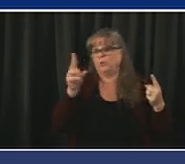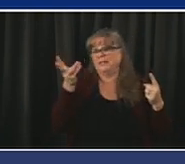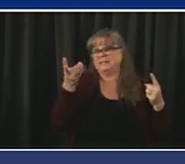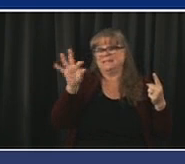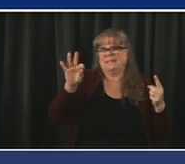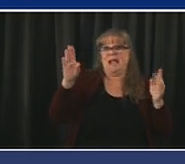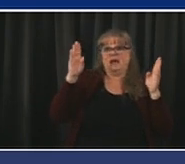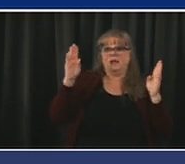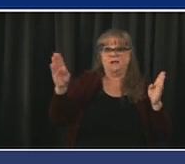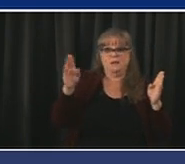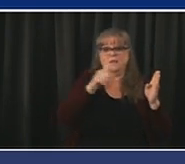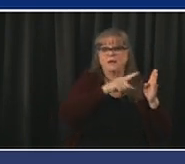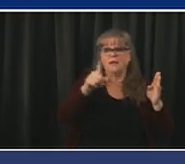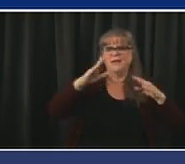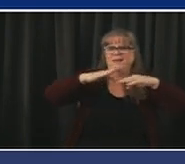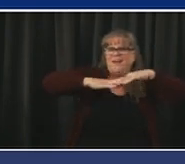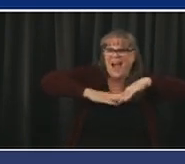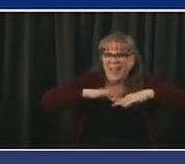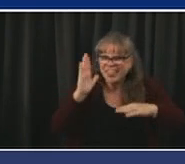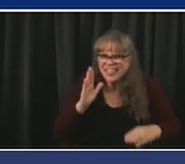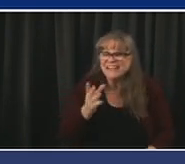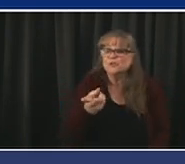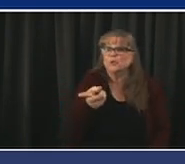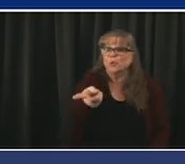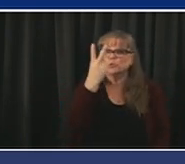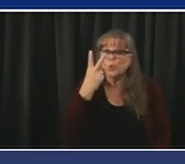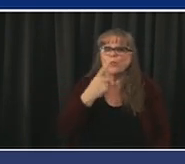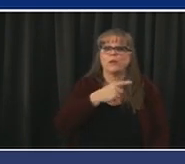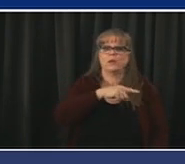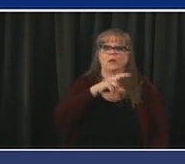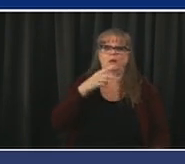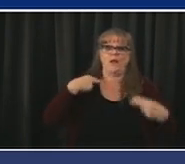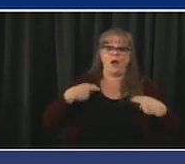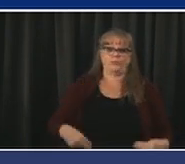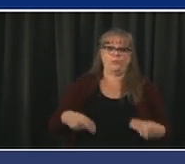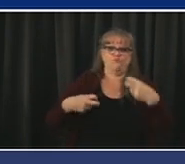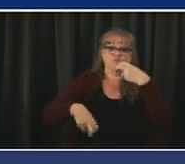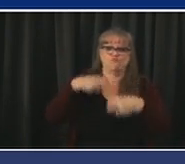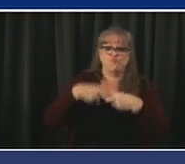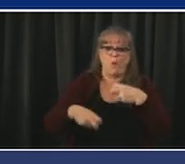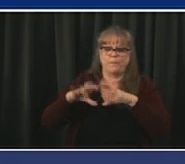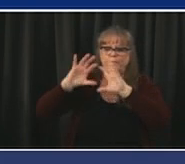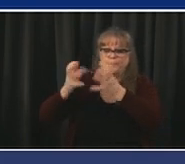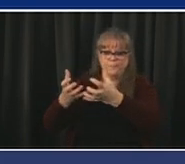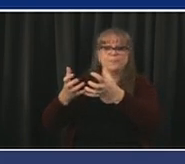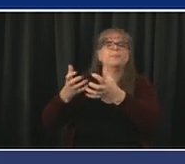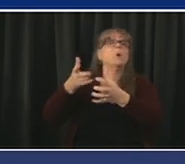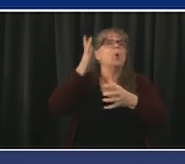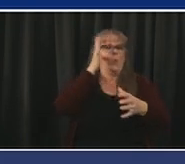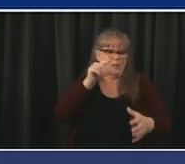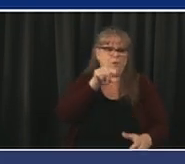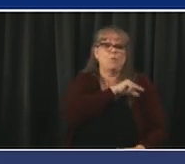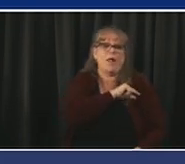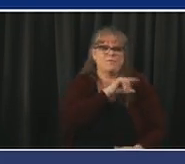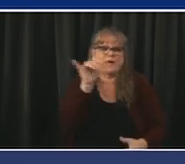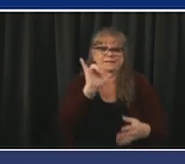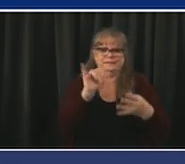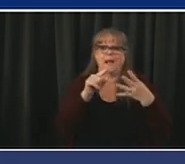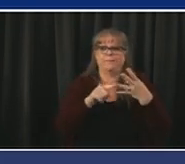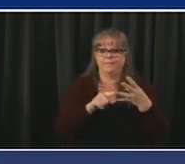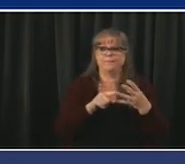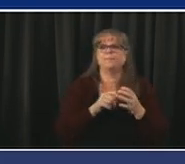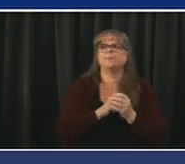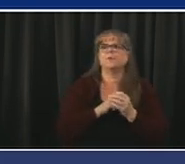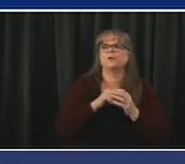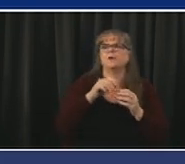way. Next slide, please. So a little bit more specificity here. If you are